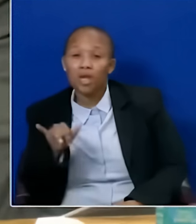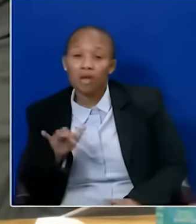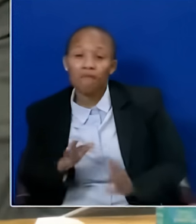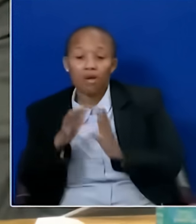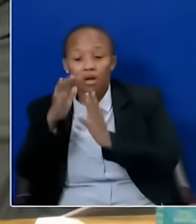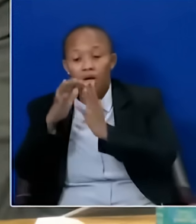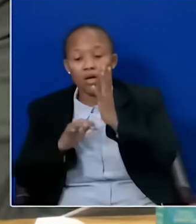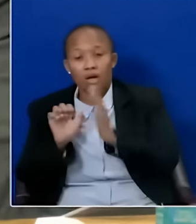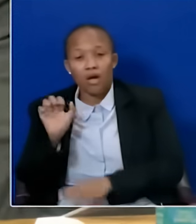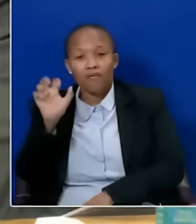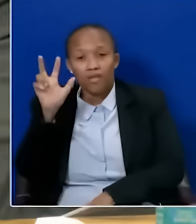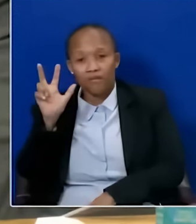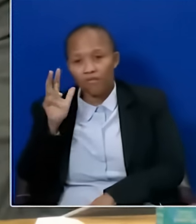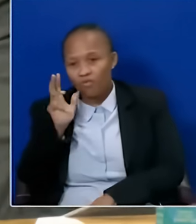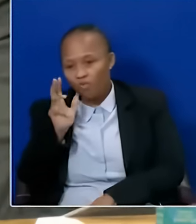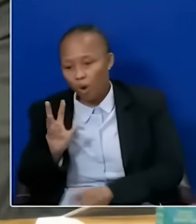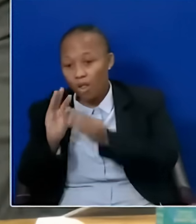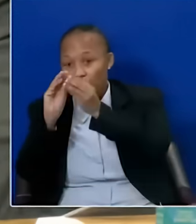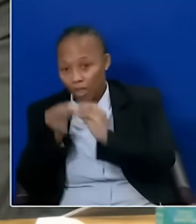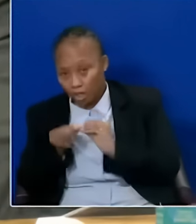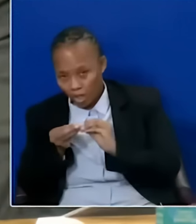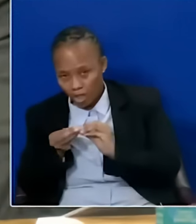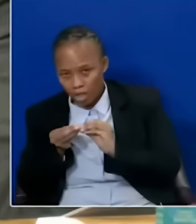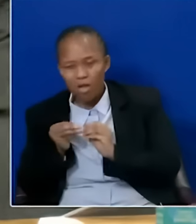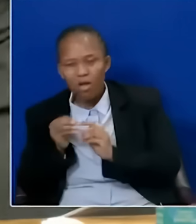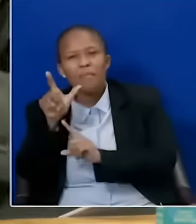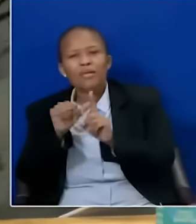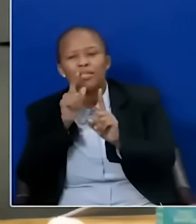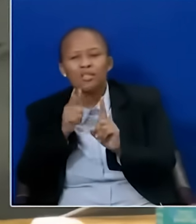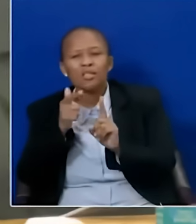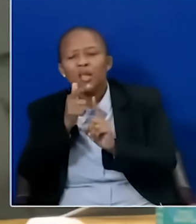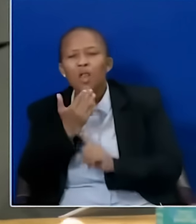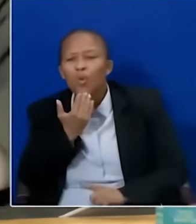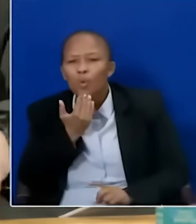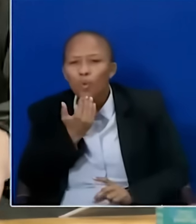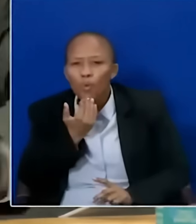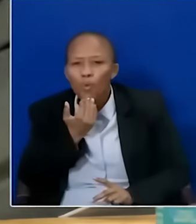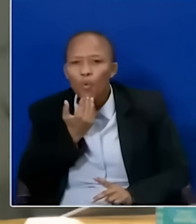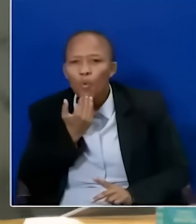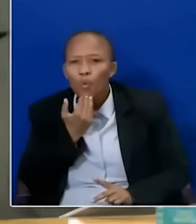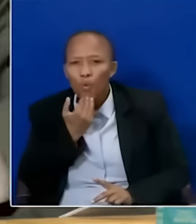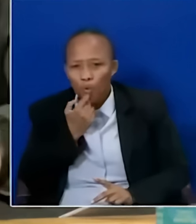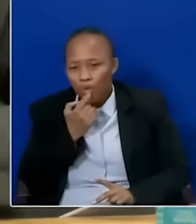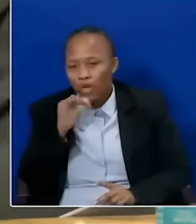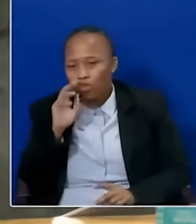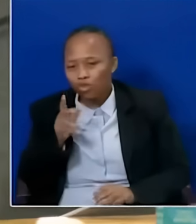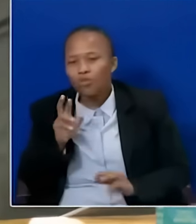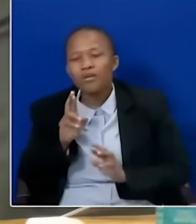who should you tell? And where should it be reflected? Is there not some sort of log sheet or something that